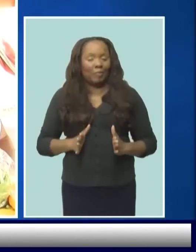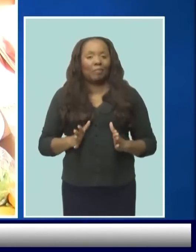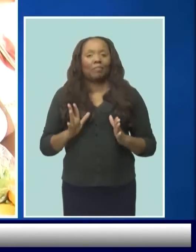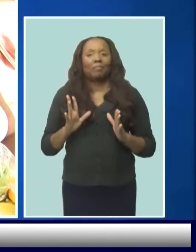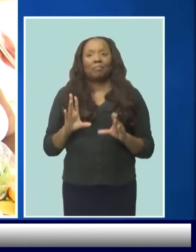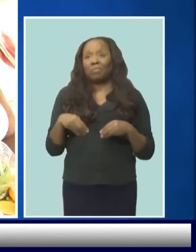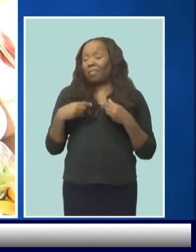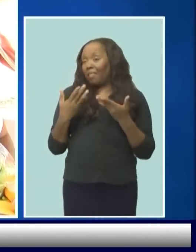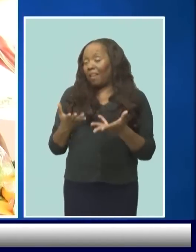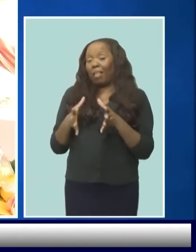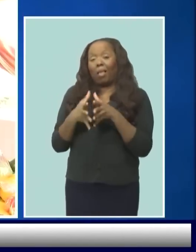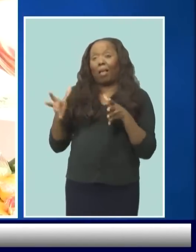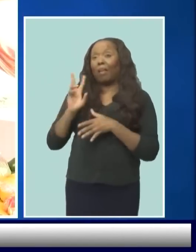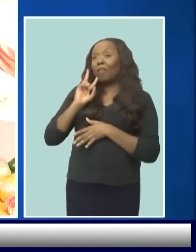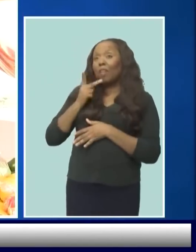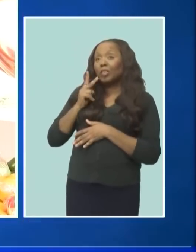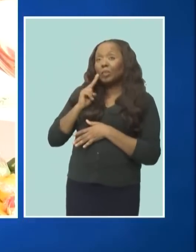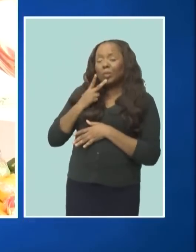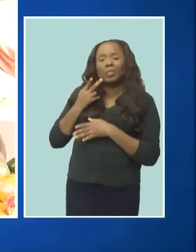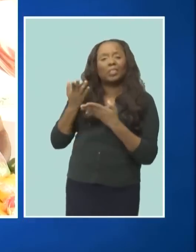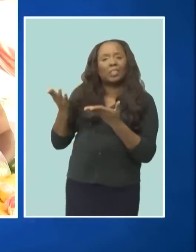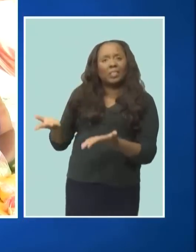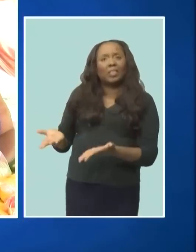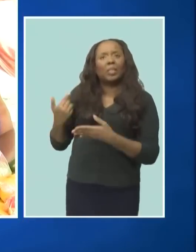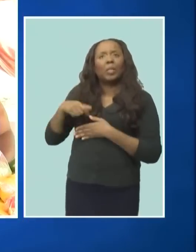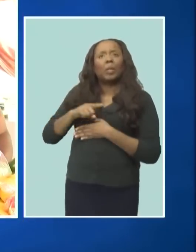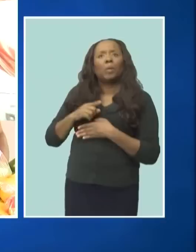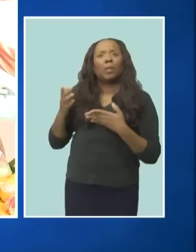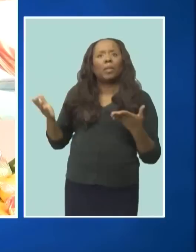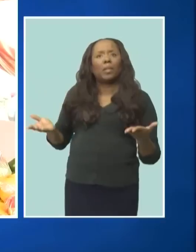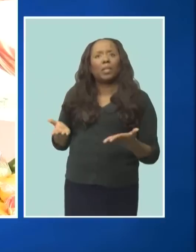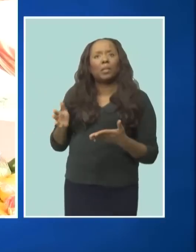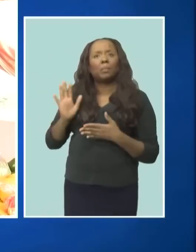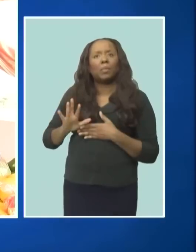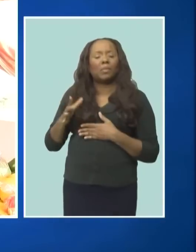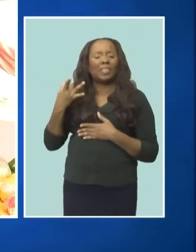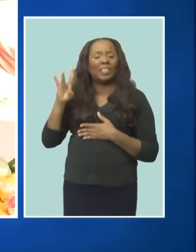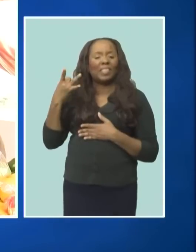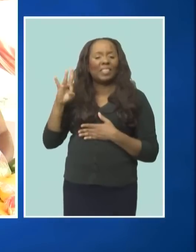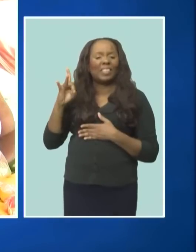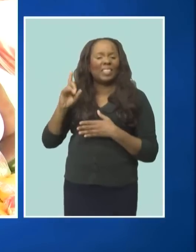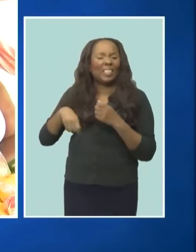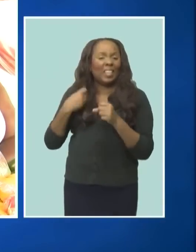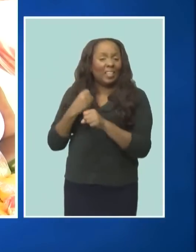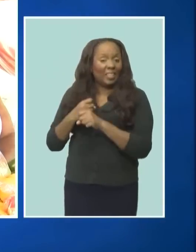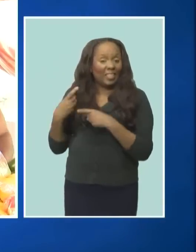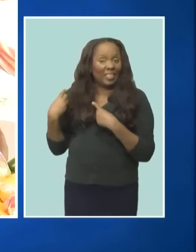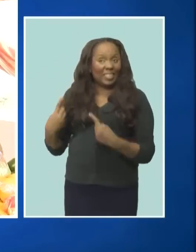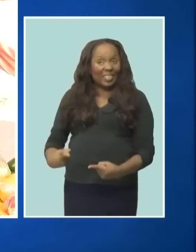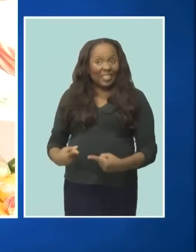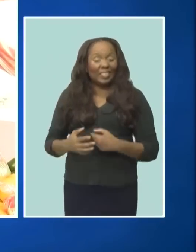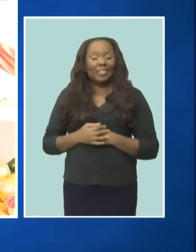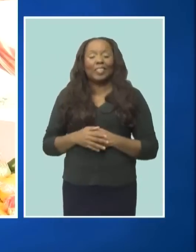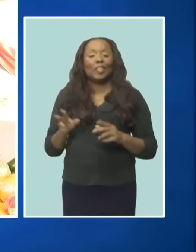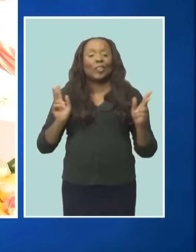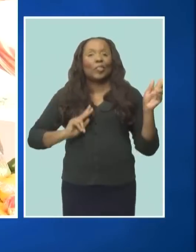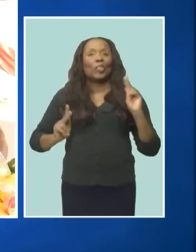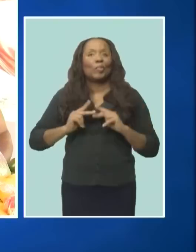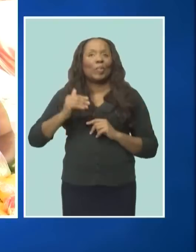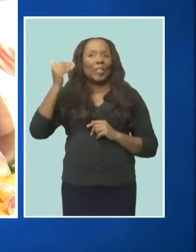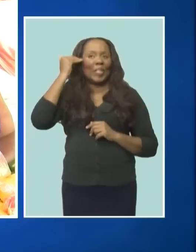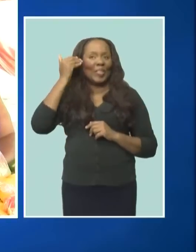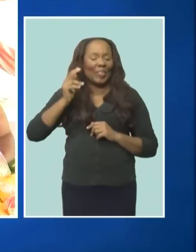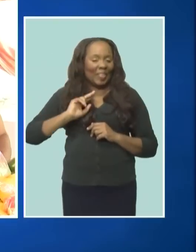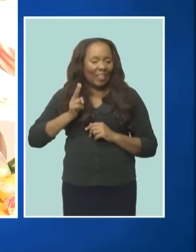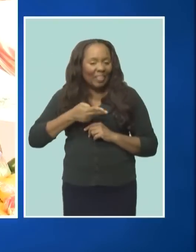our vegetables and stuff like that. We've been here actually close to 18 years now. So everybody down this area know us.